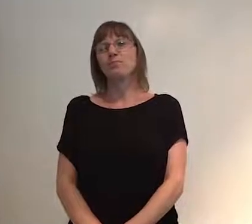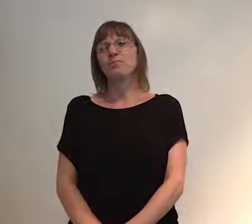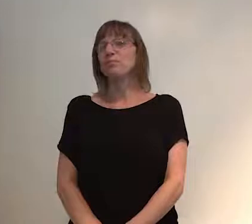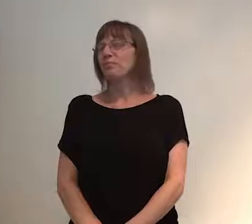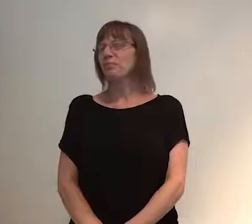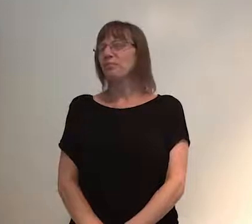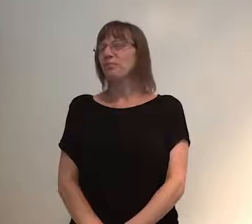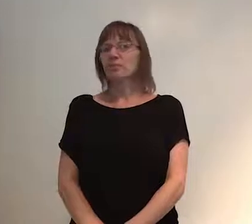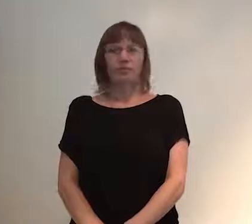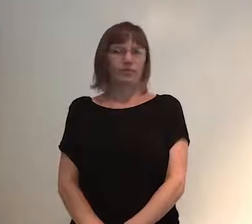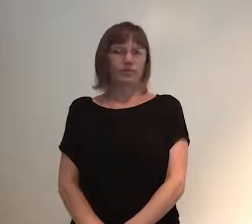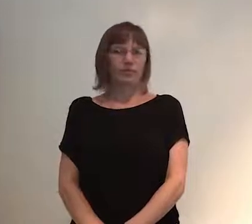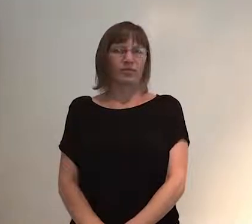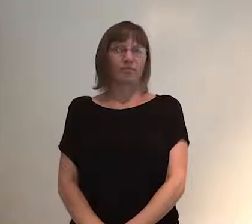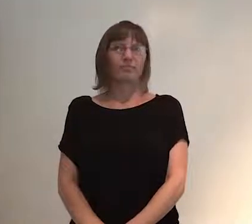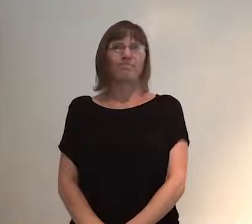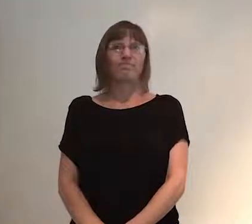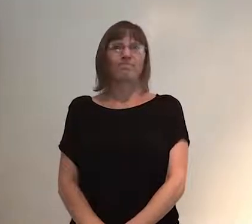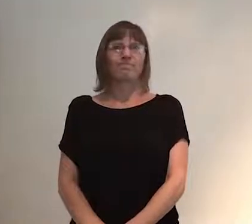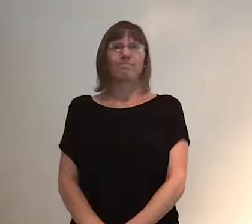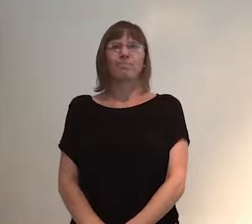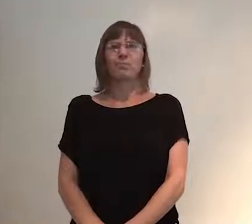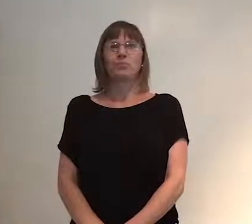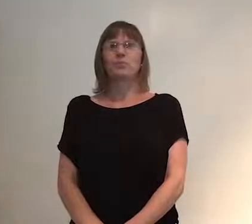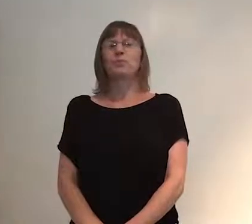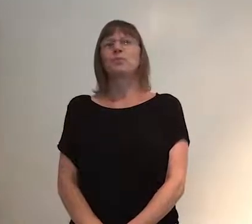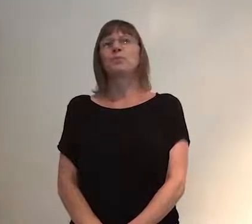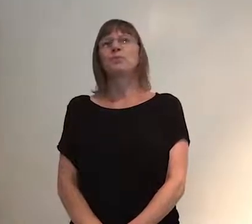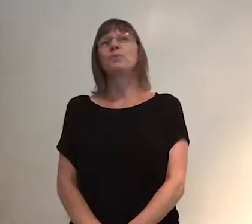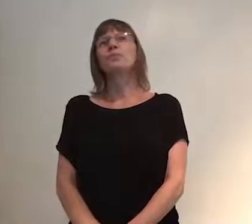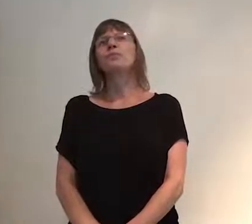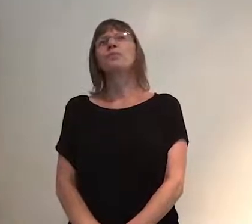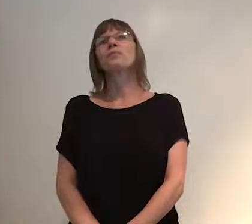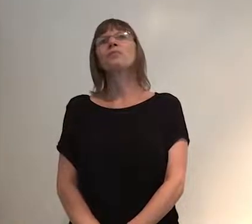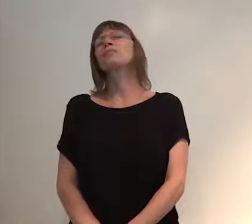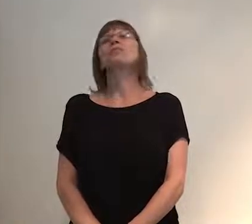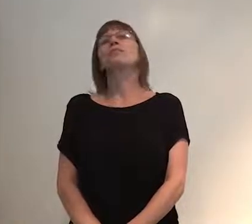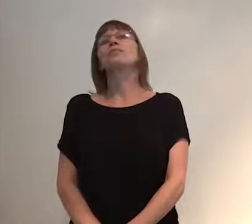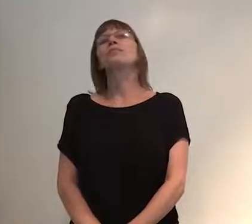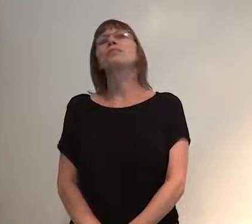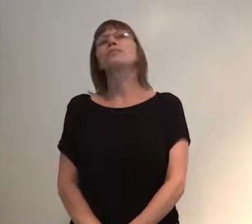wide. And just enjoy being in child's pose.